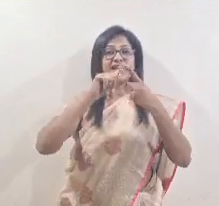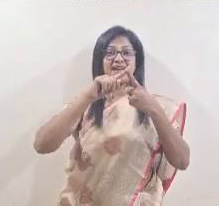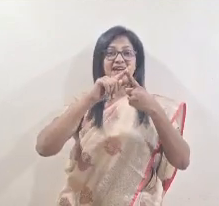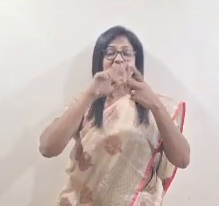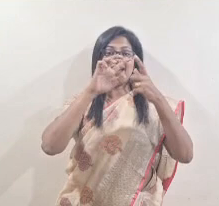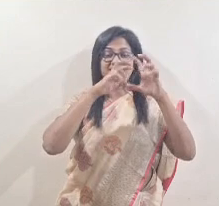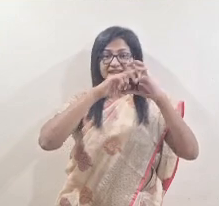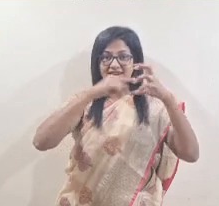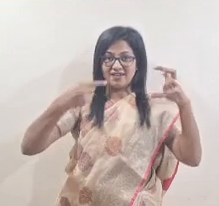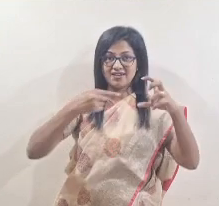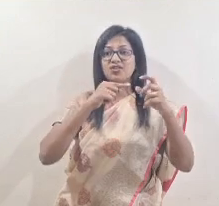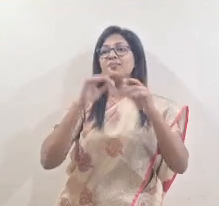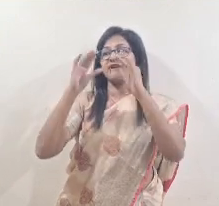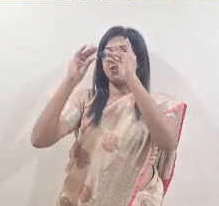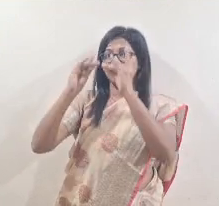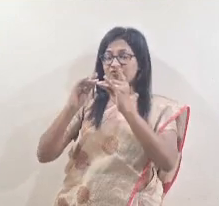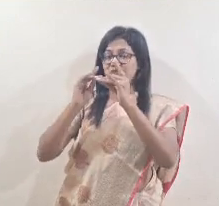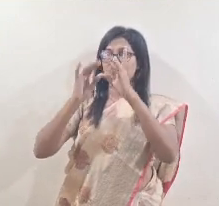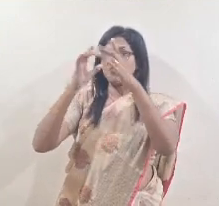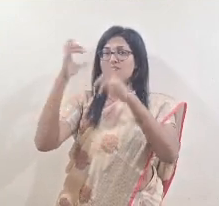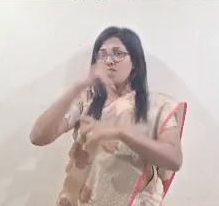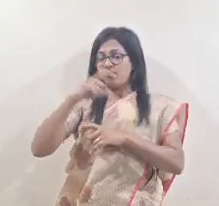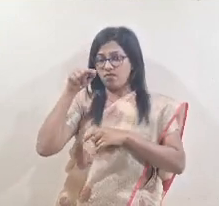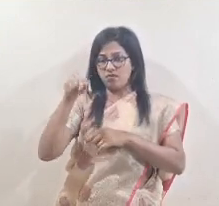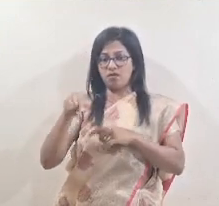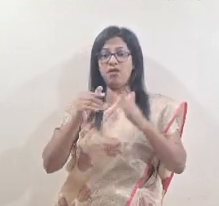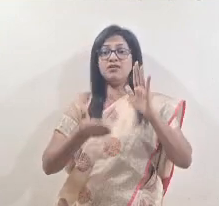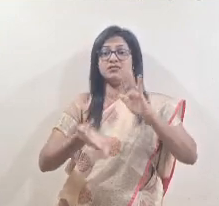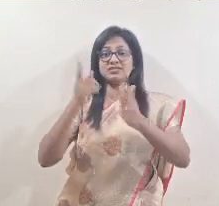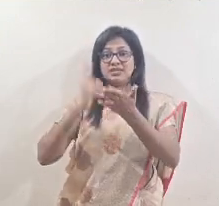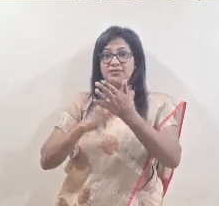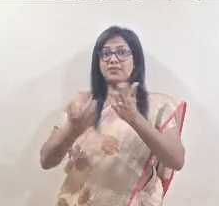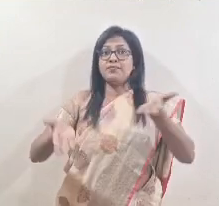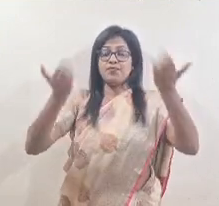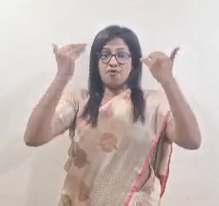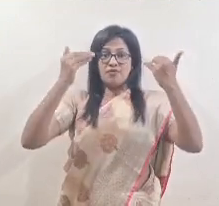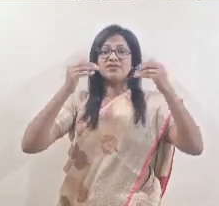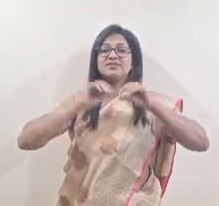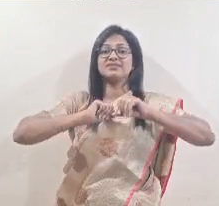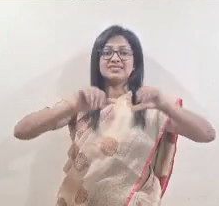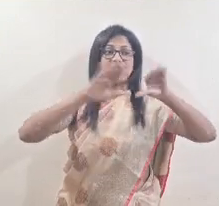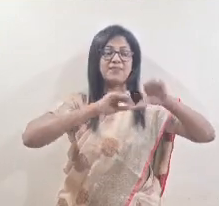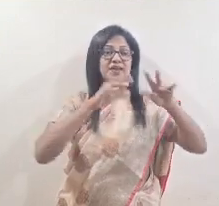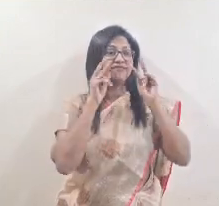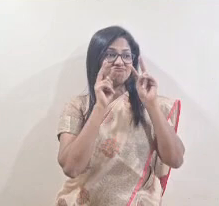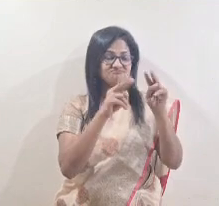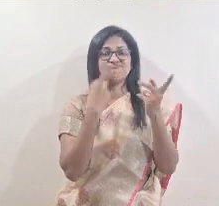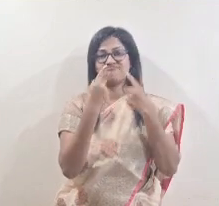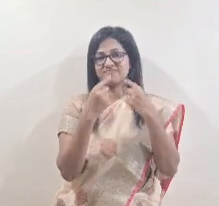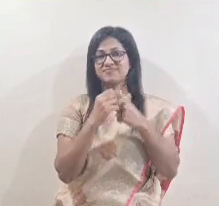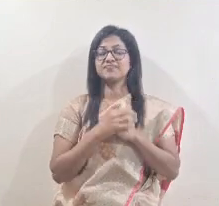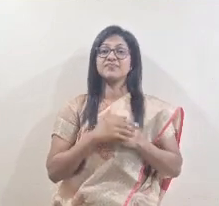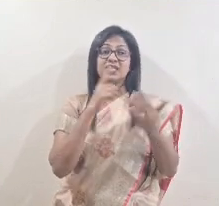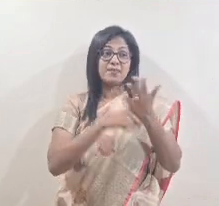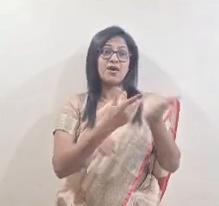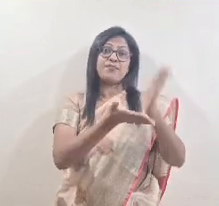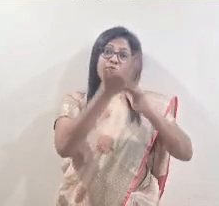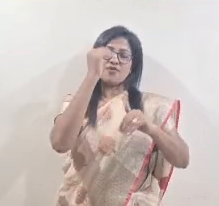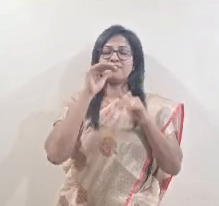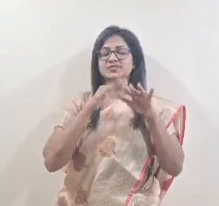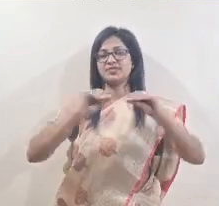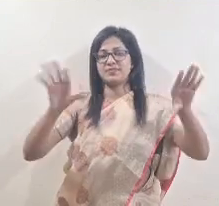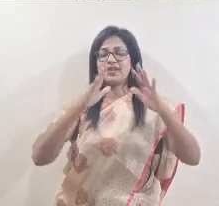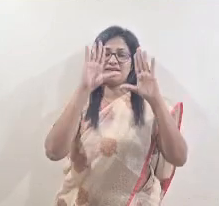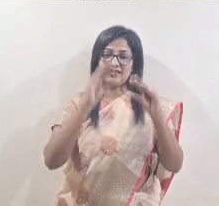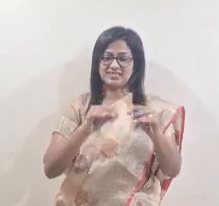and Fort Kochi, the demand is much more than the supply, so that needs to be looked into. And this was just a desire